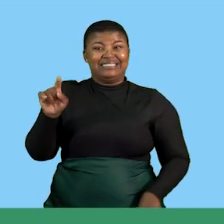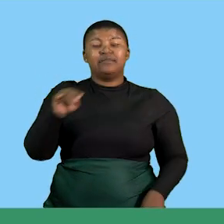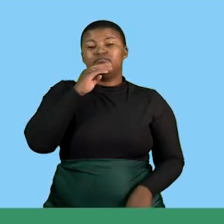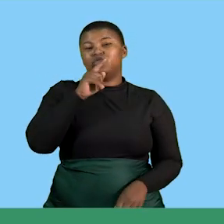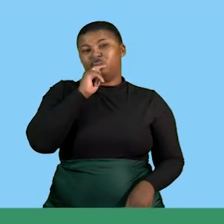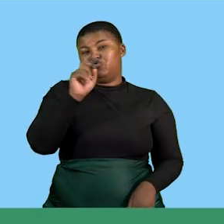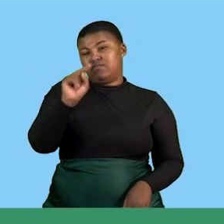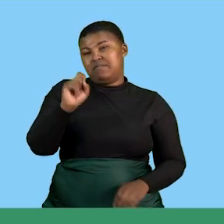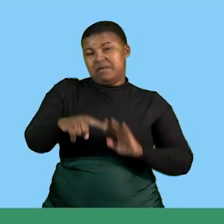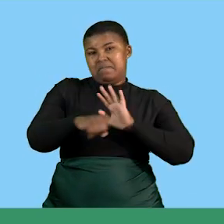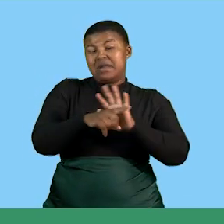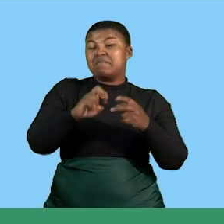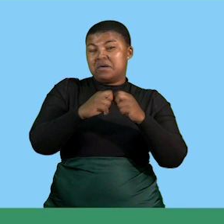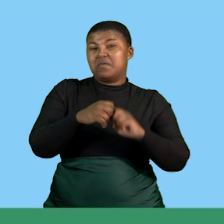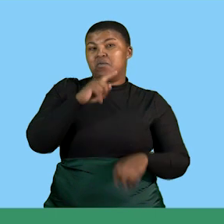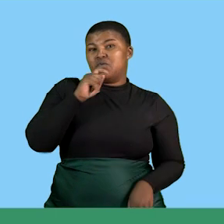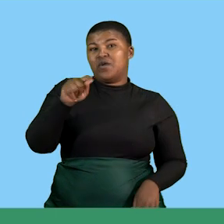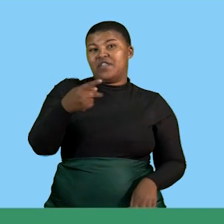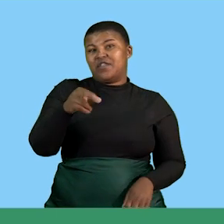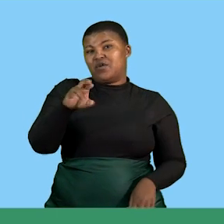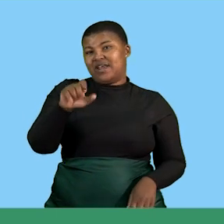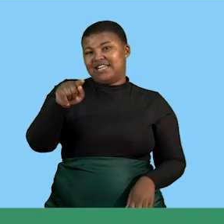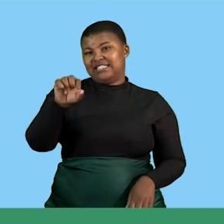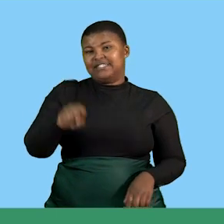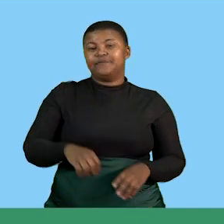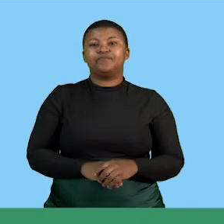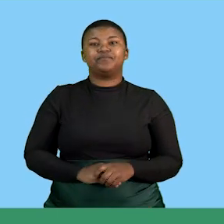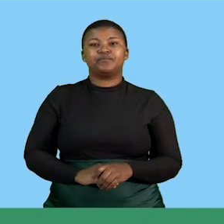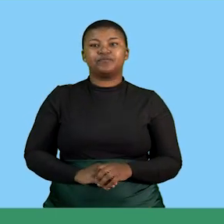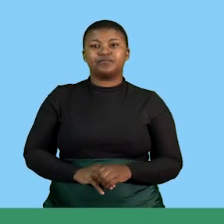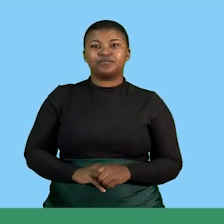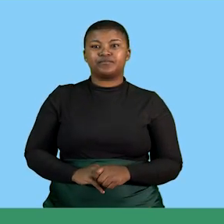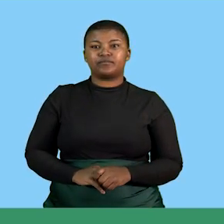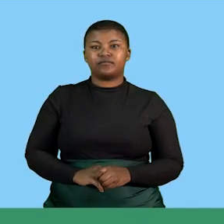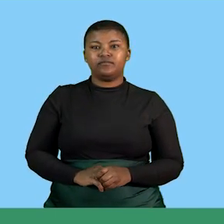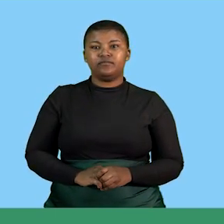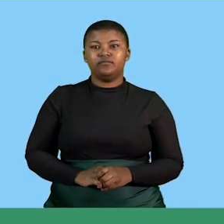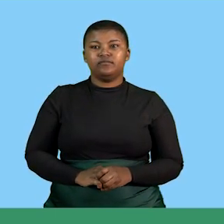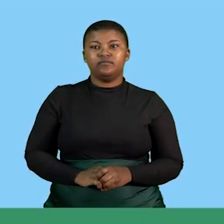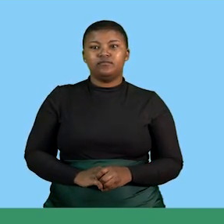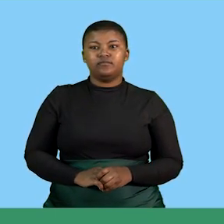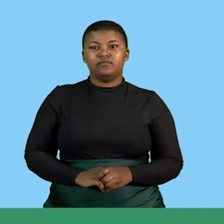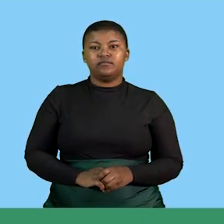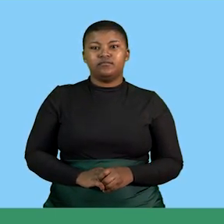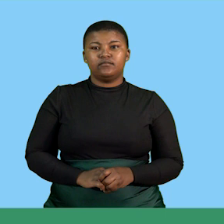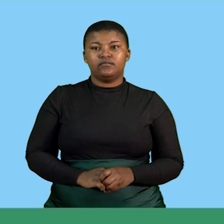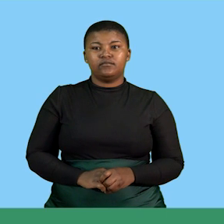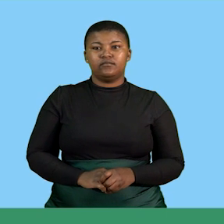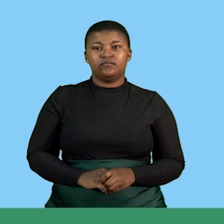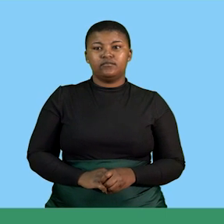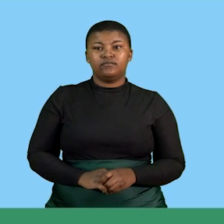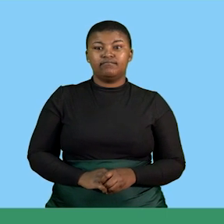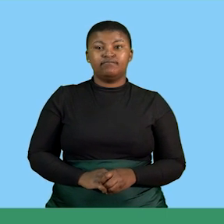course, be seen as a threat. So this is our first threat right there. Then the scenario continues.